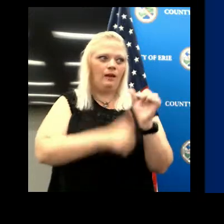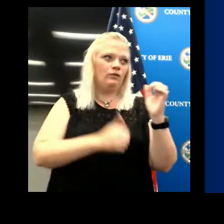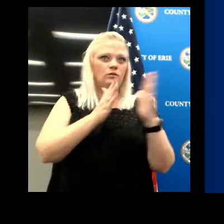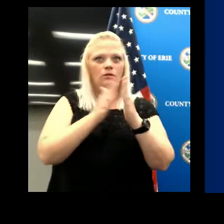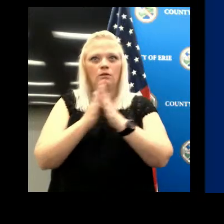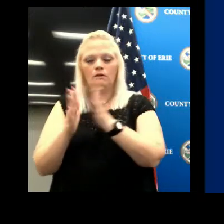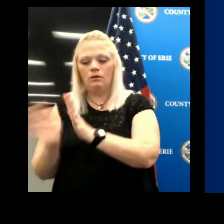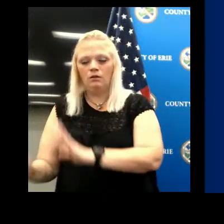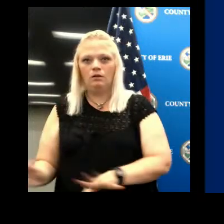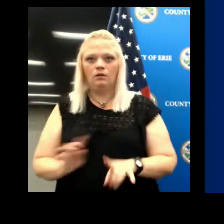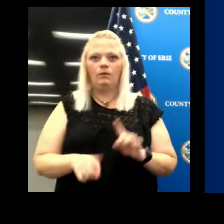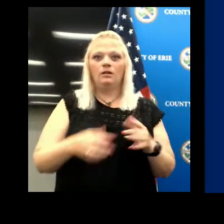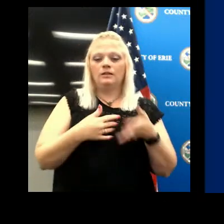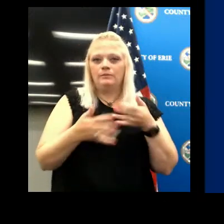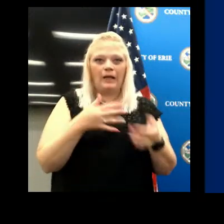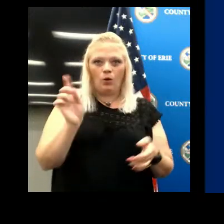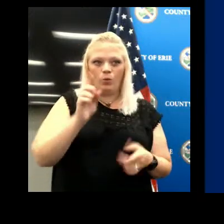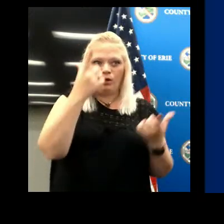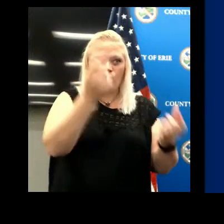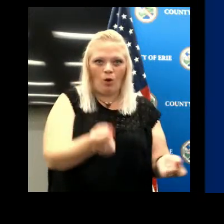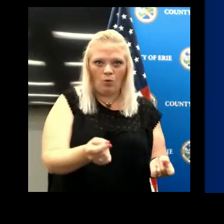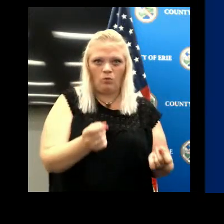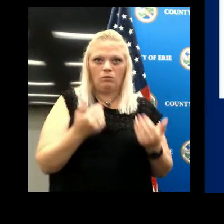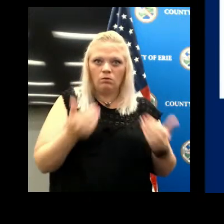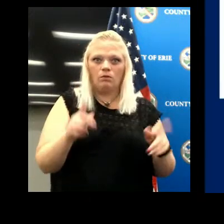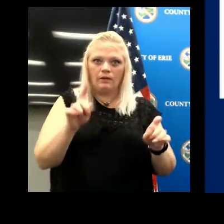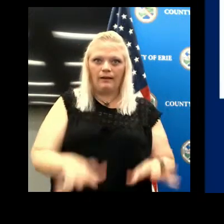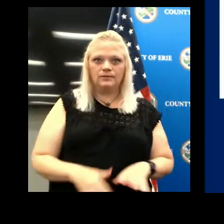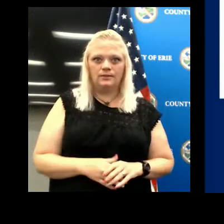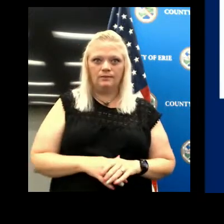but regardless of where you went, you should get tested.